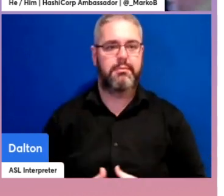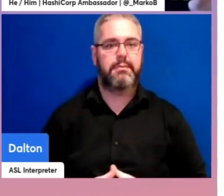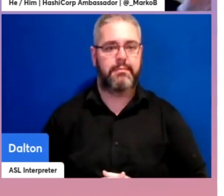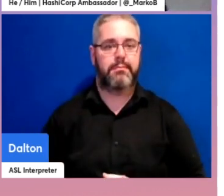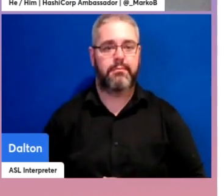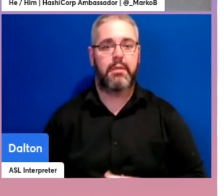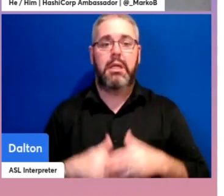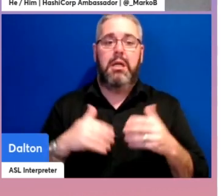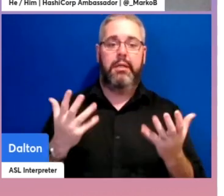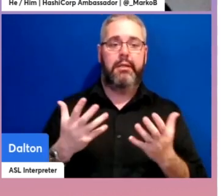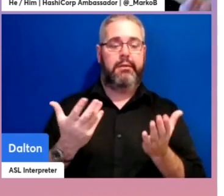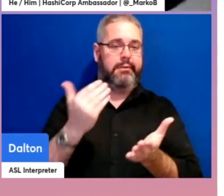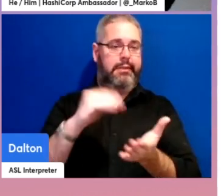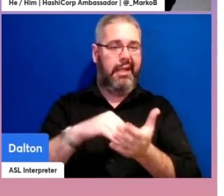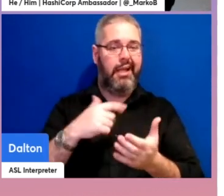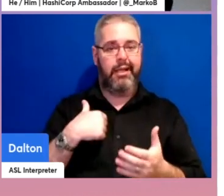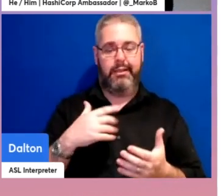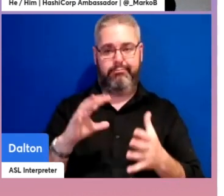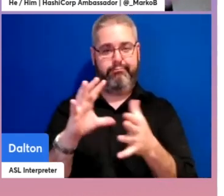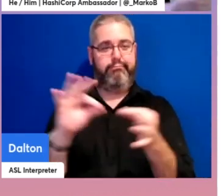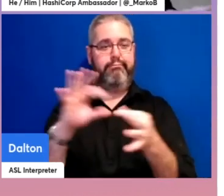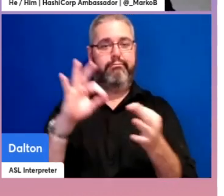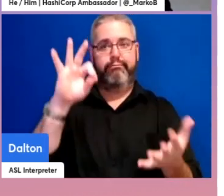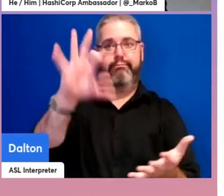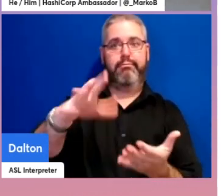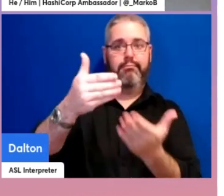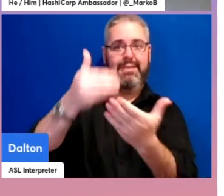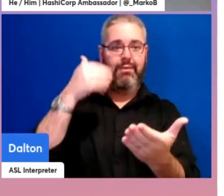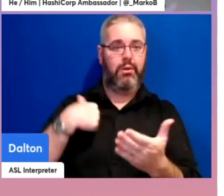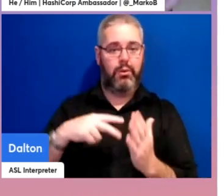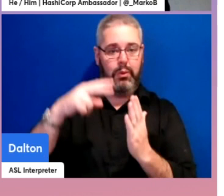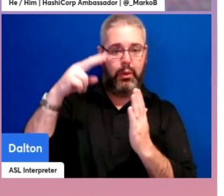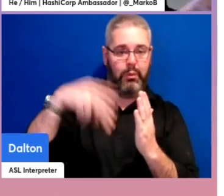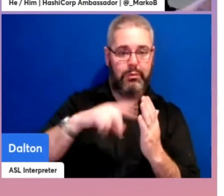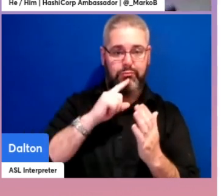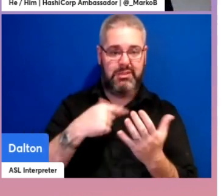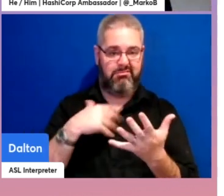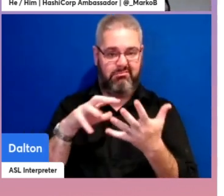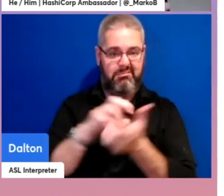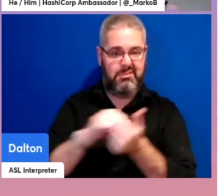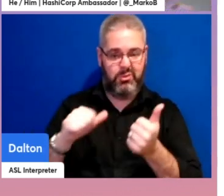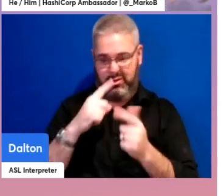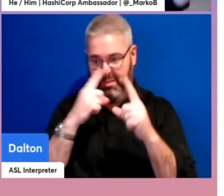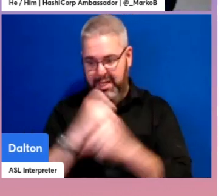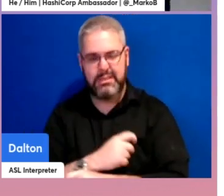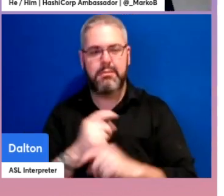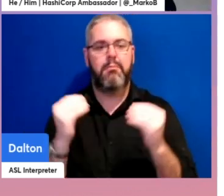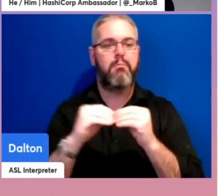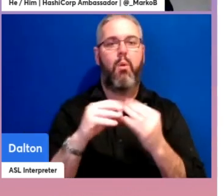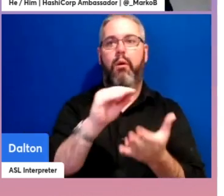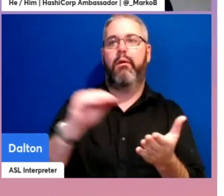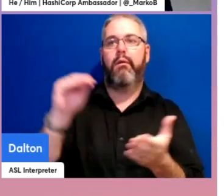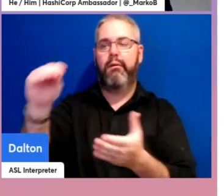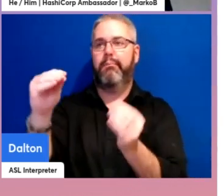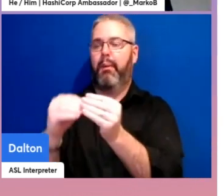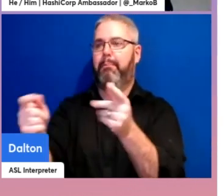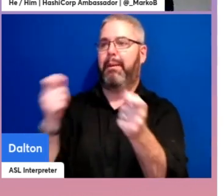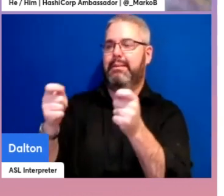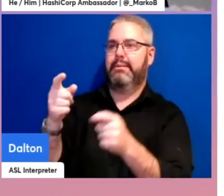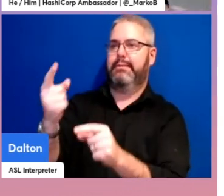And just to conclude, like I mentioned earlier, you cannot really destroy complexity, only move it to a place where it's more manageable. And I think by